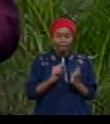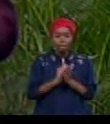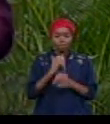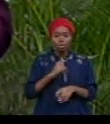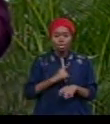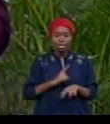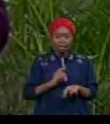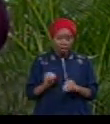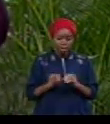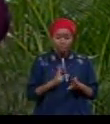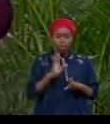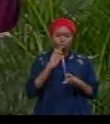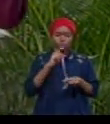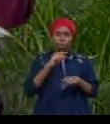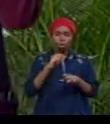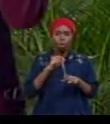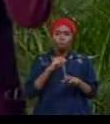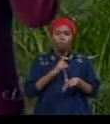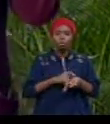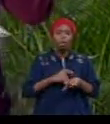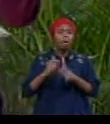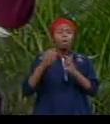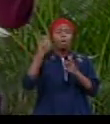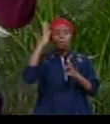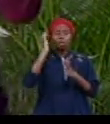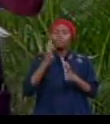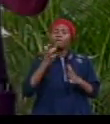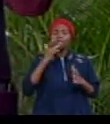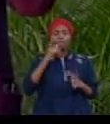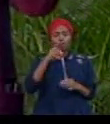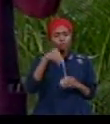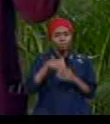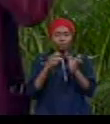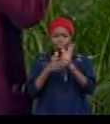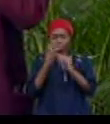you. Open your mouth and say, God, favor me.